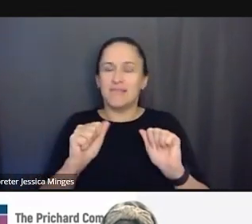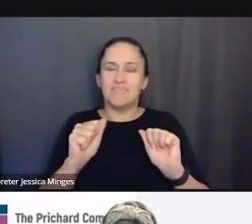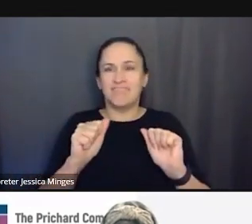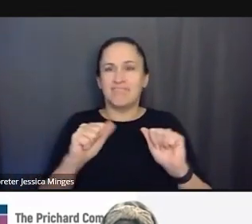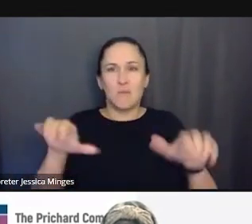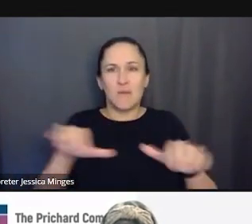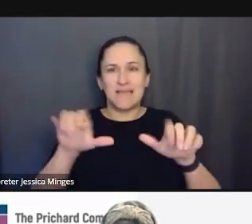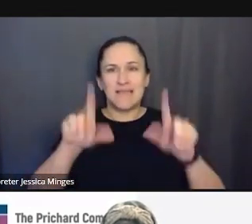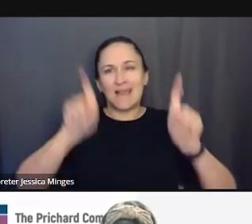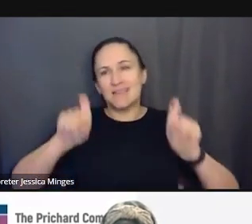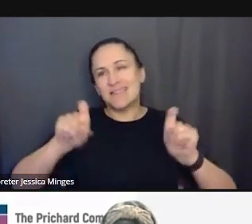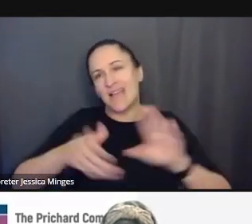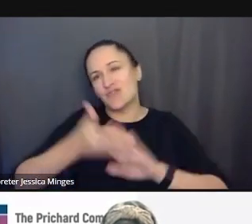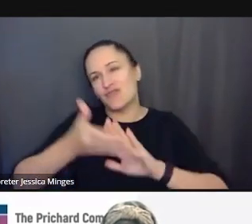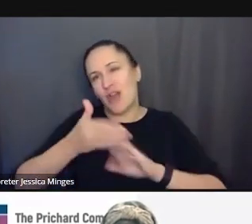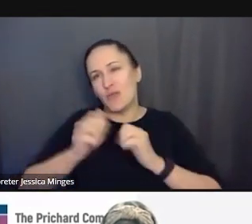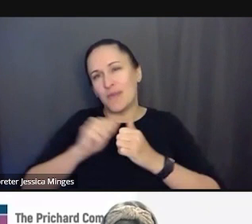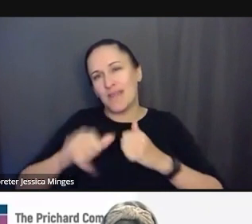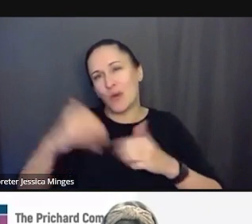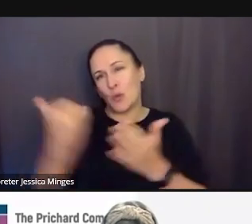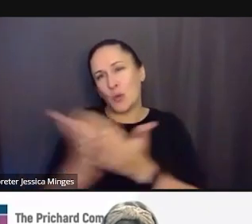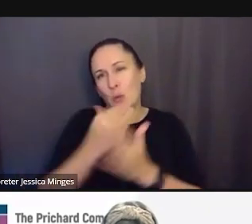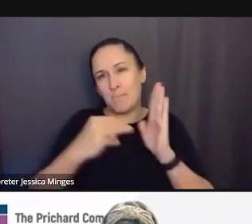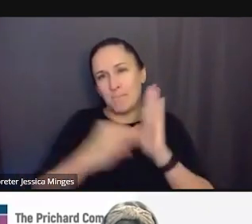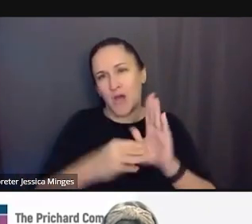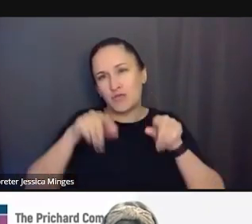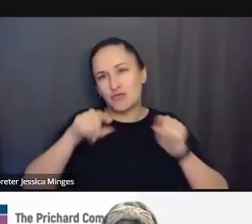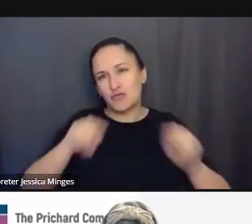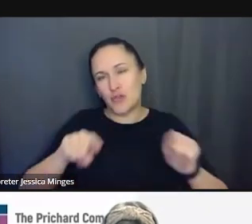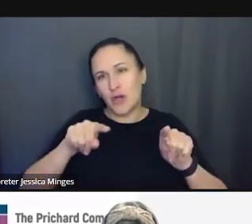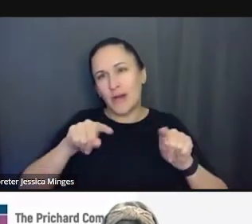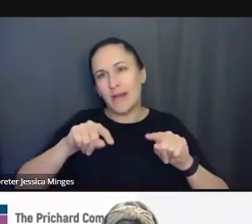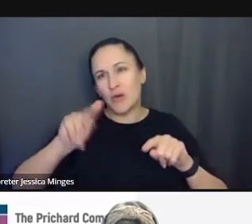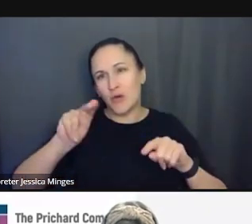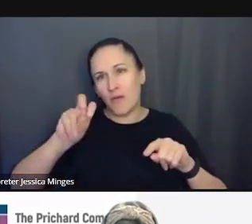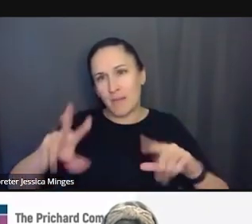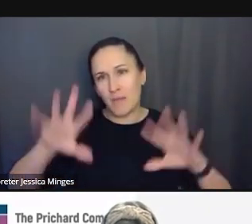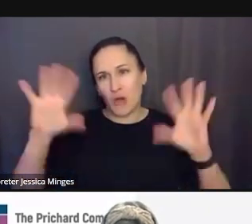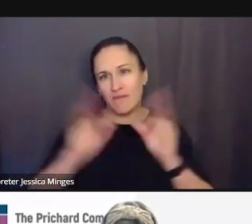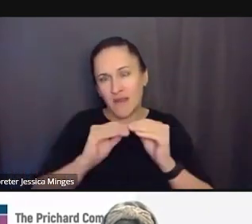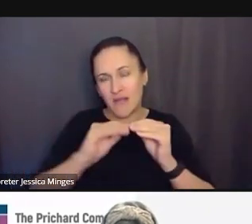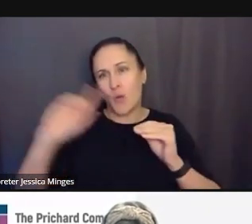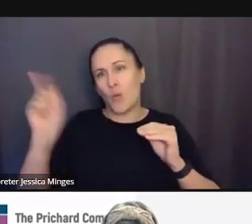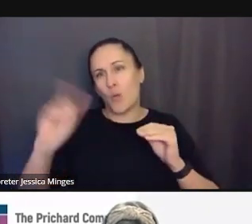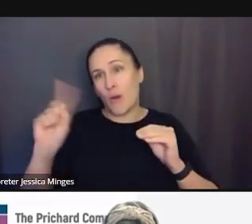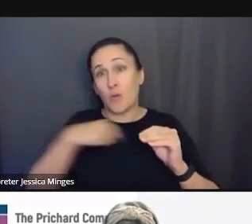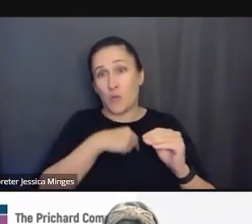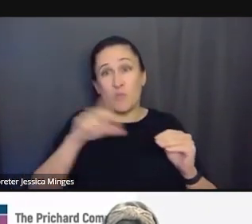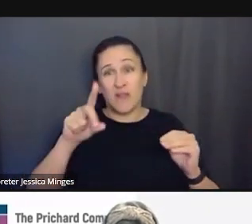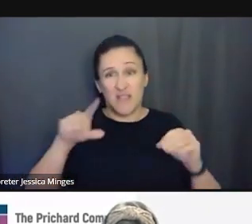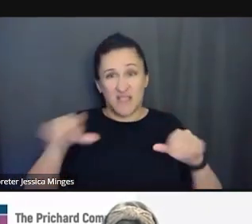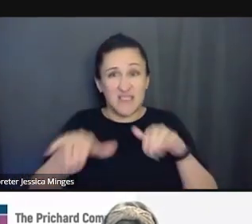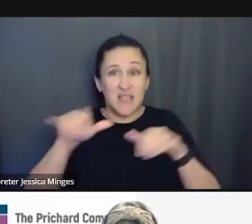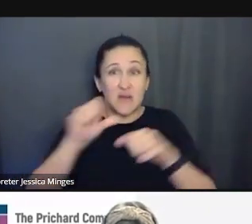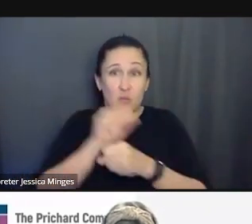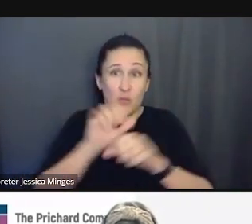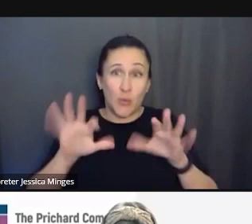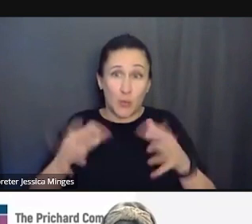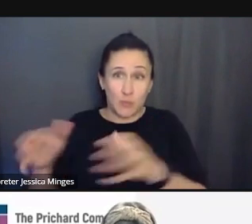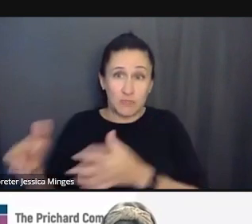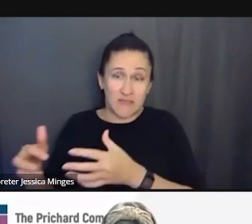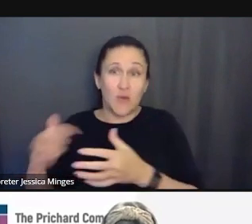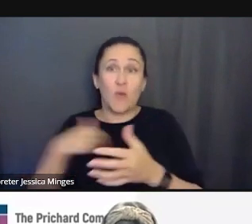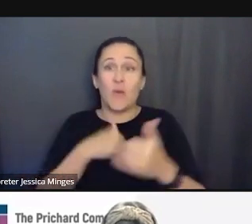test run of this new model during the November convening where we did work groups. And so we had